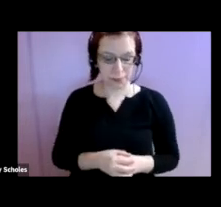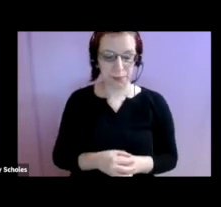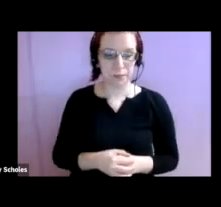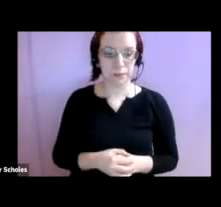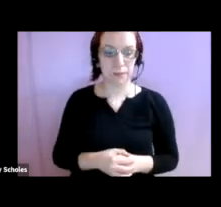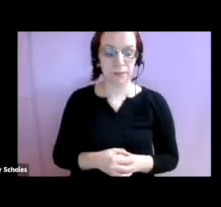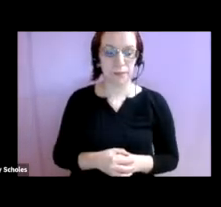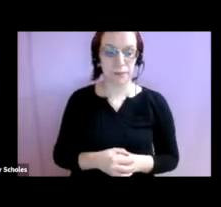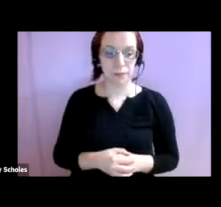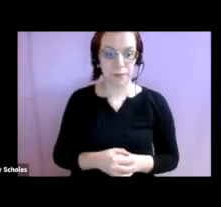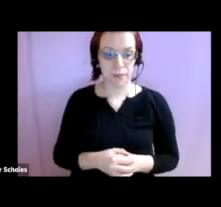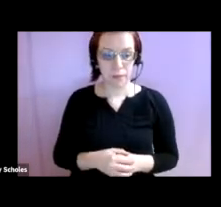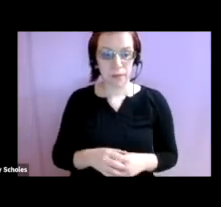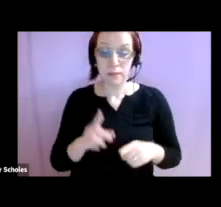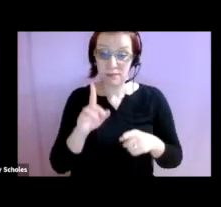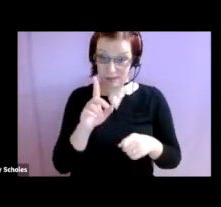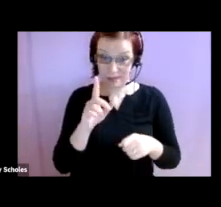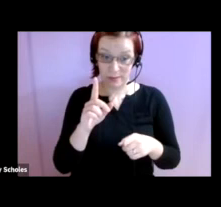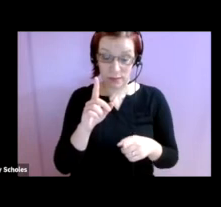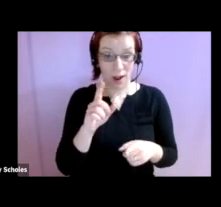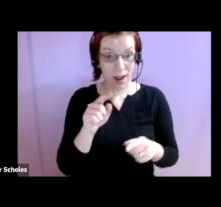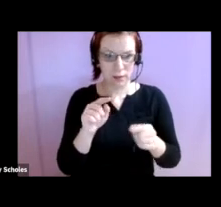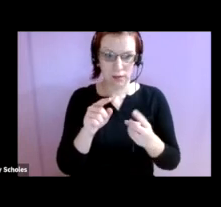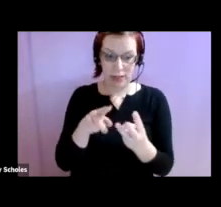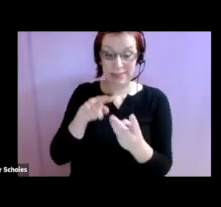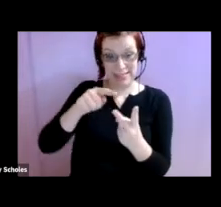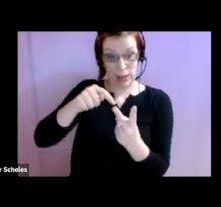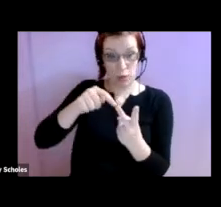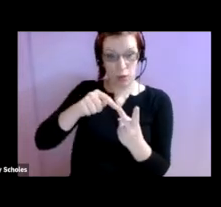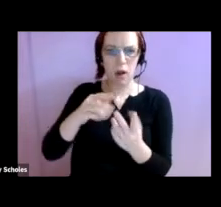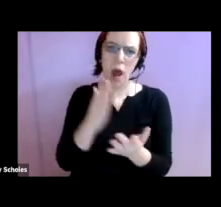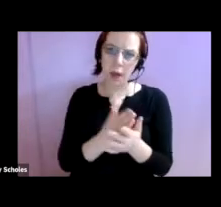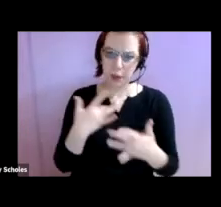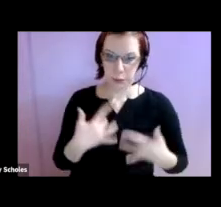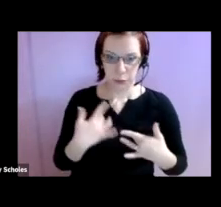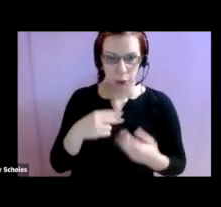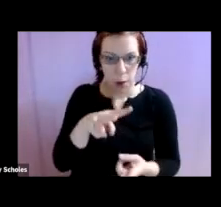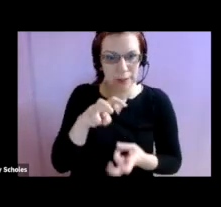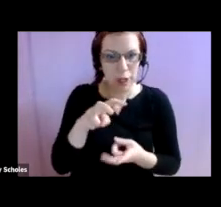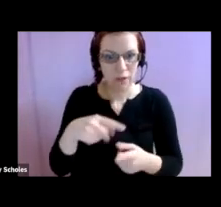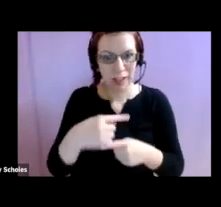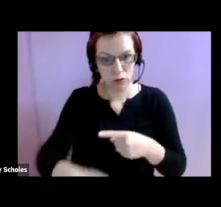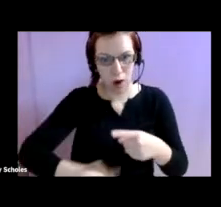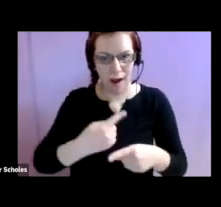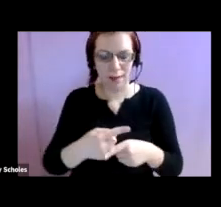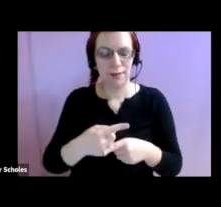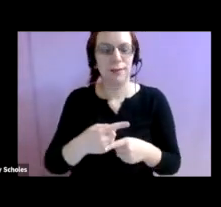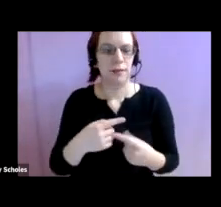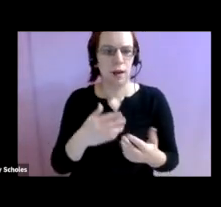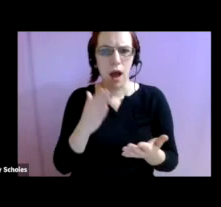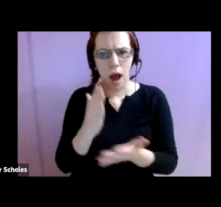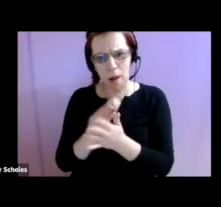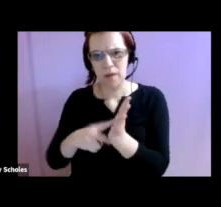And I'll show you, and that was a very exciting observing run, and Virgo joining made quite a big difference.